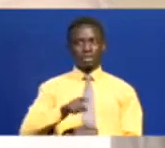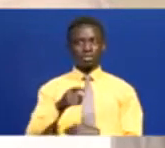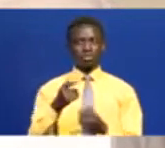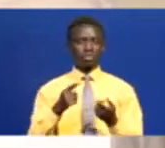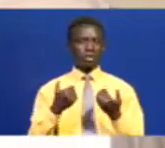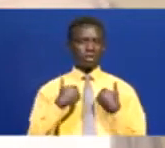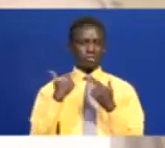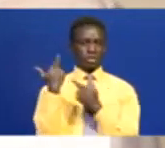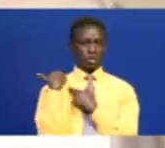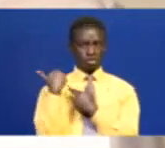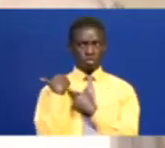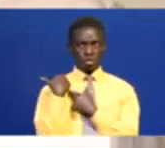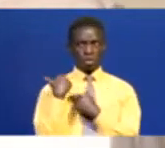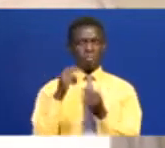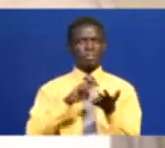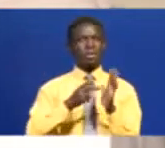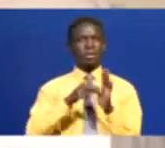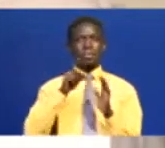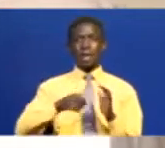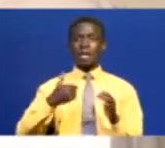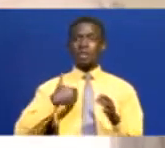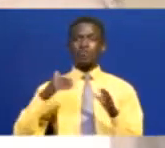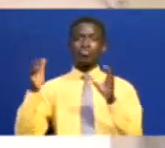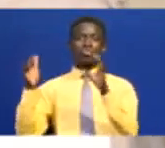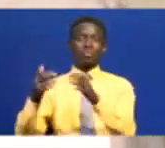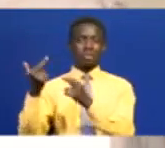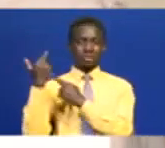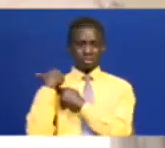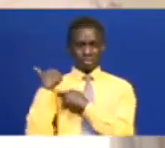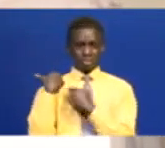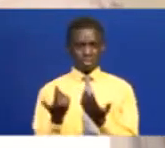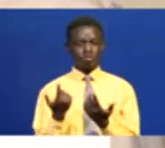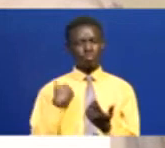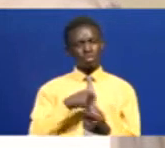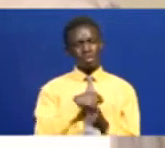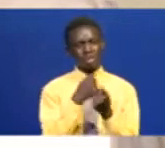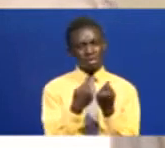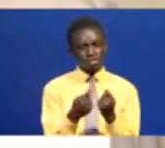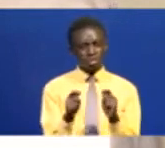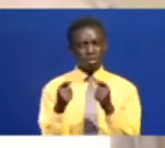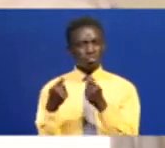tooth. So we have the dog, yes, but does it have tooth? So we're trying to entrench the